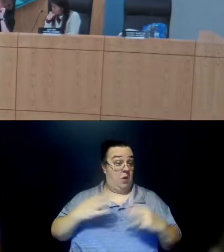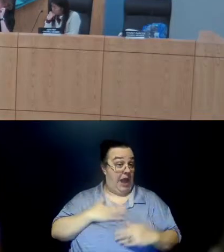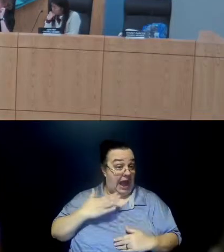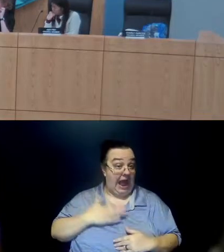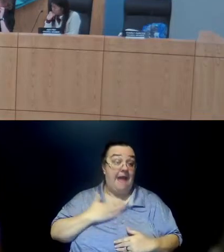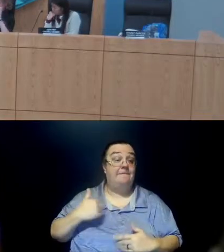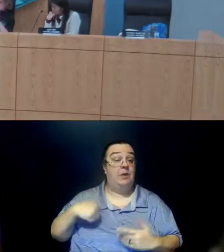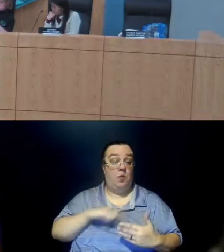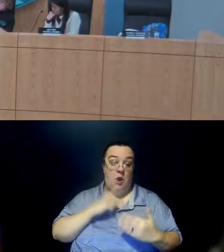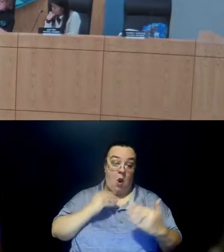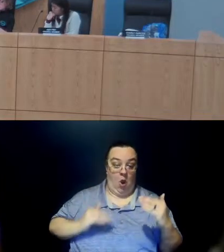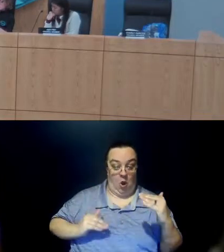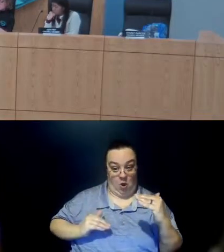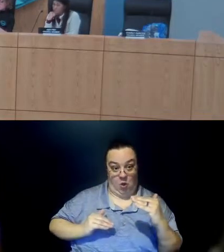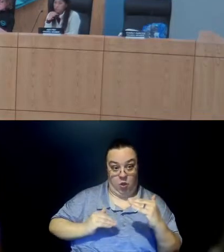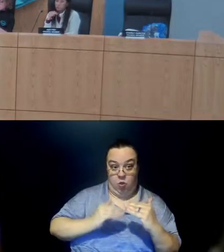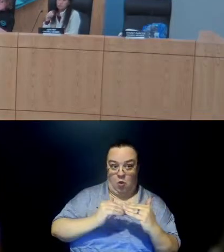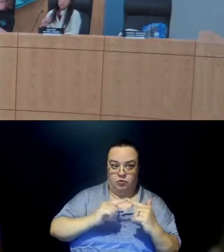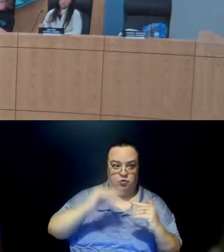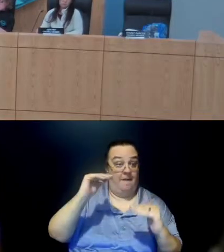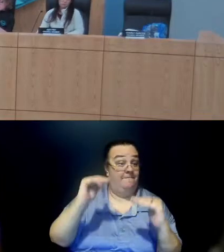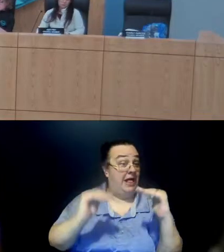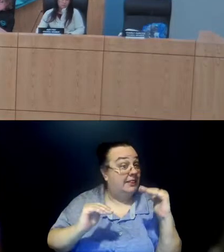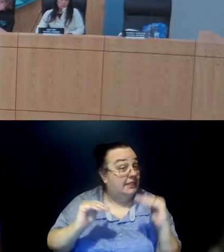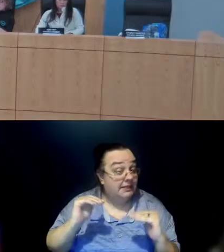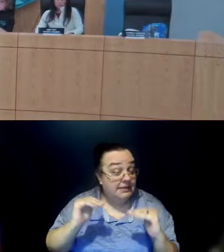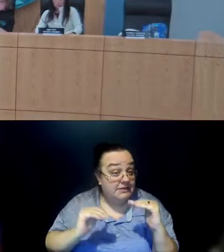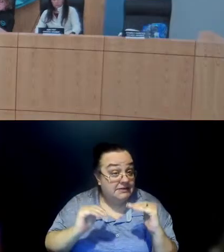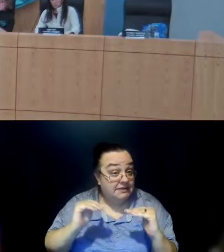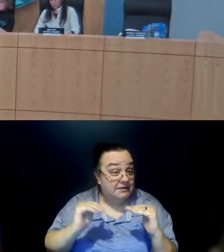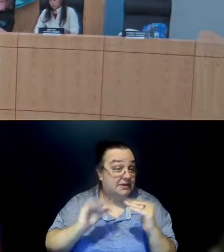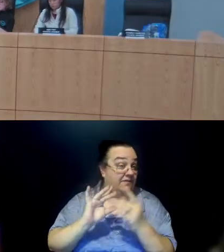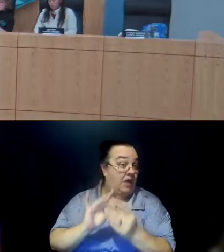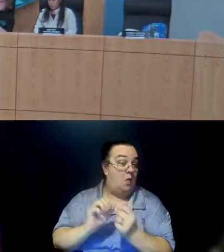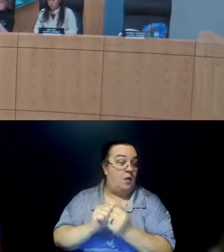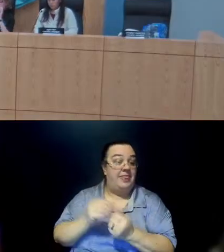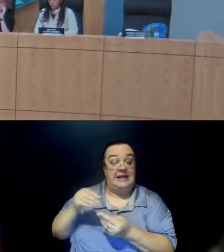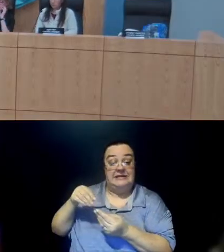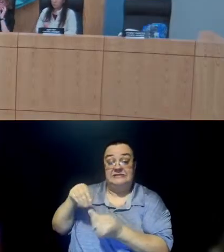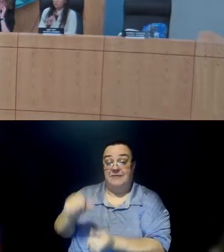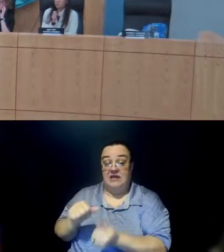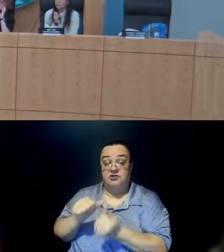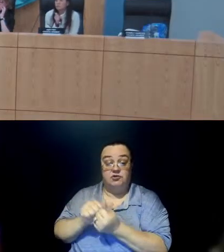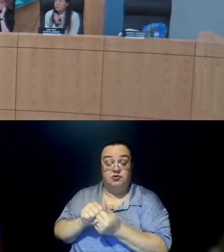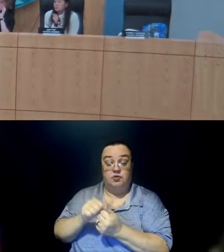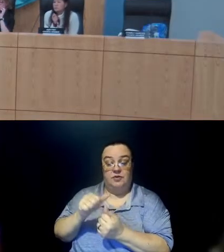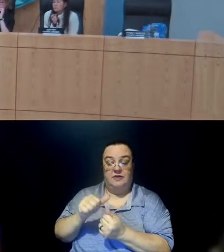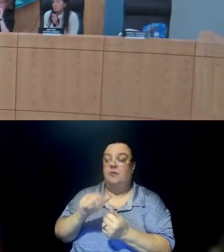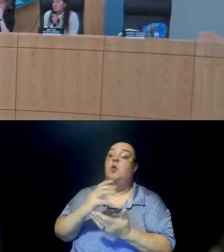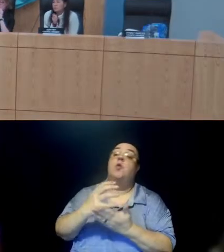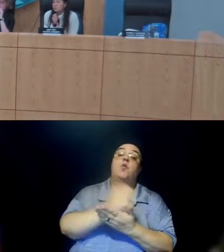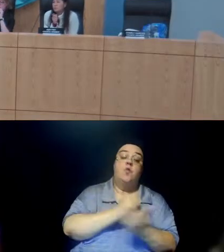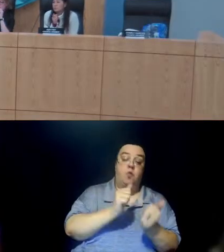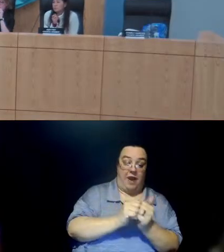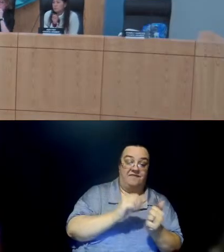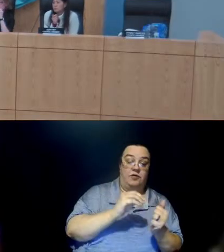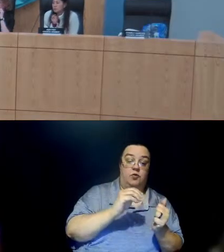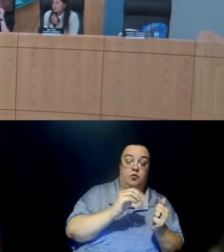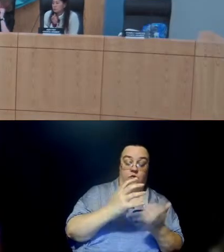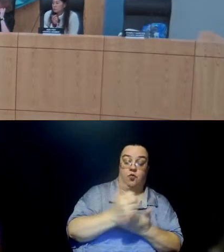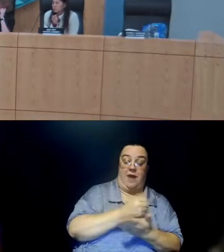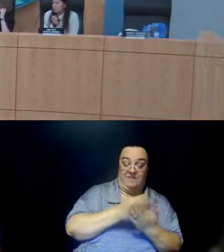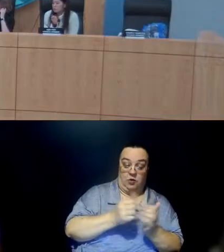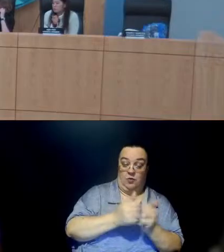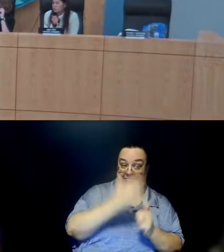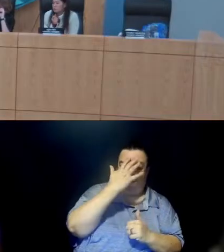to being balanced as far as expenditures with the 5 cents, revenue with the 5 cents and